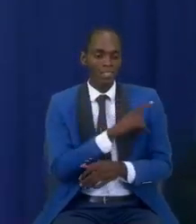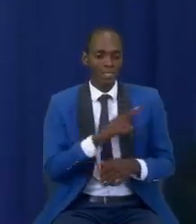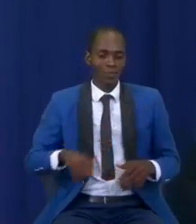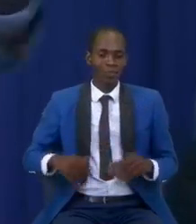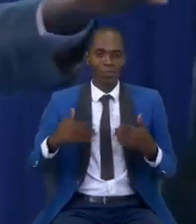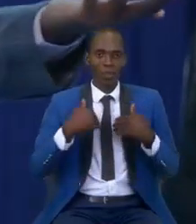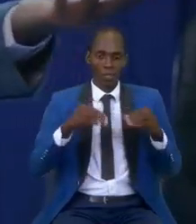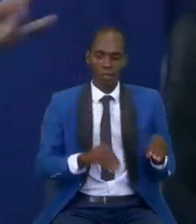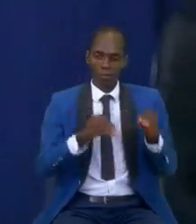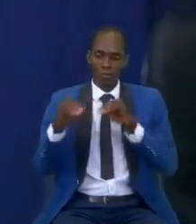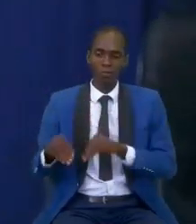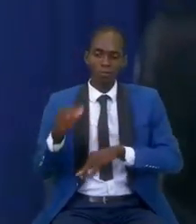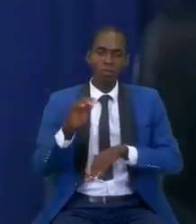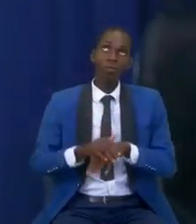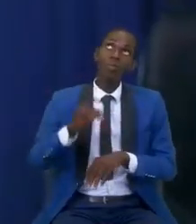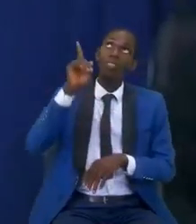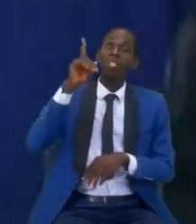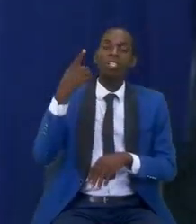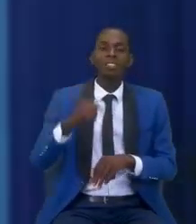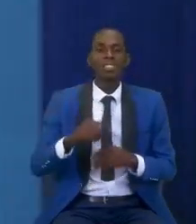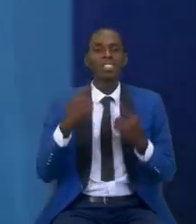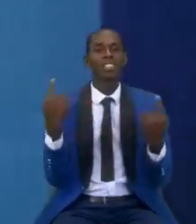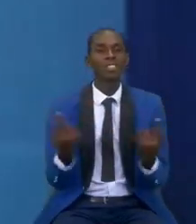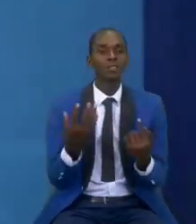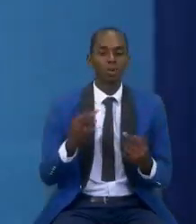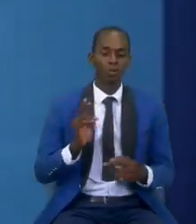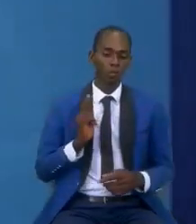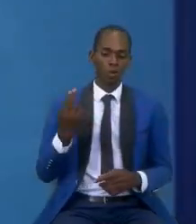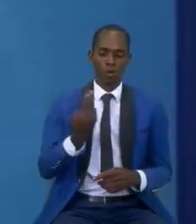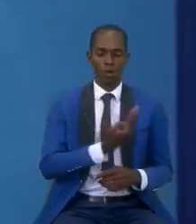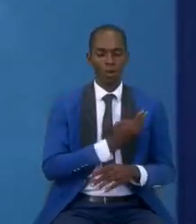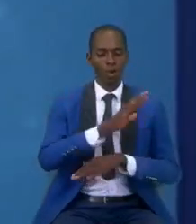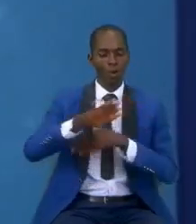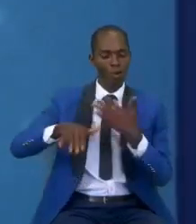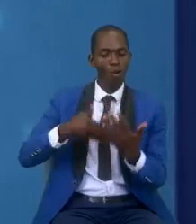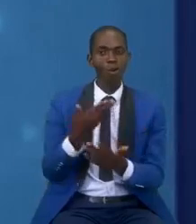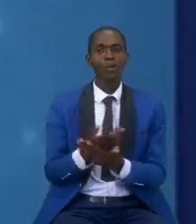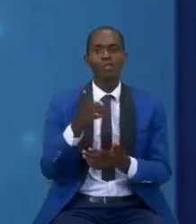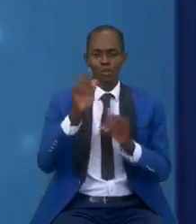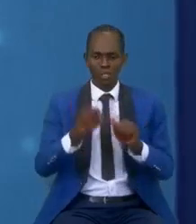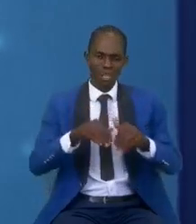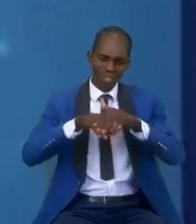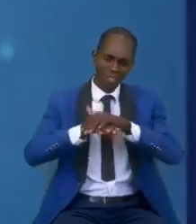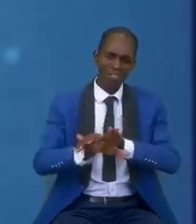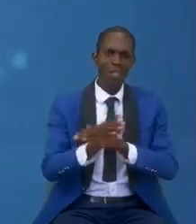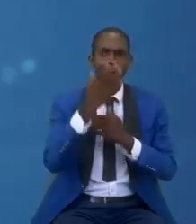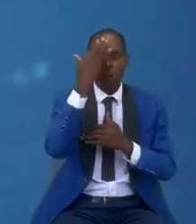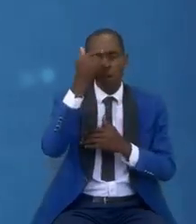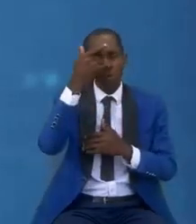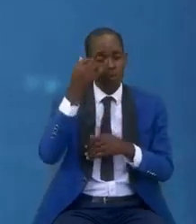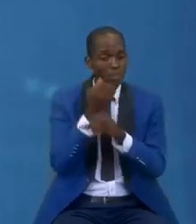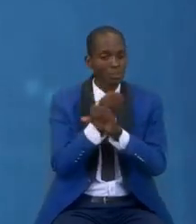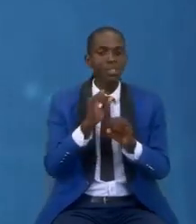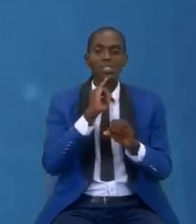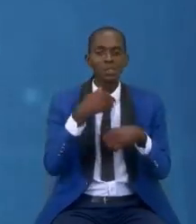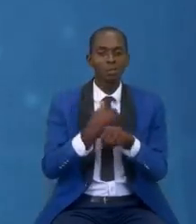all. And you can enter, you can come in, because salvation is now available for all and for everyone. And anyone that will turn away